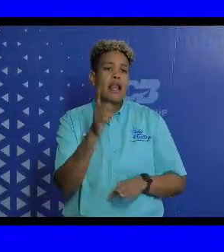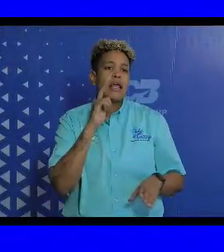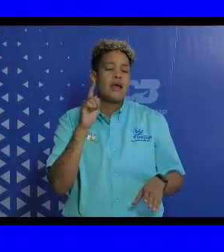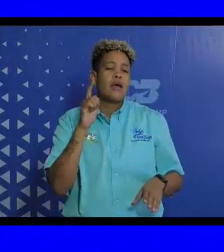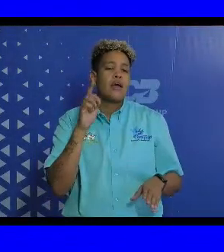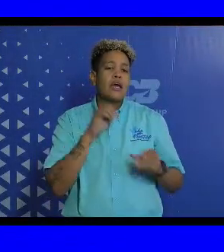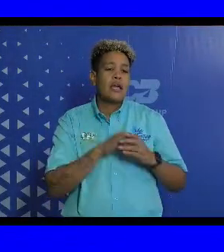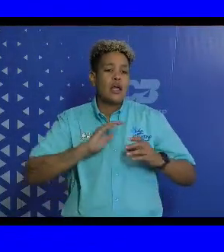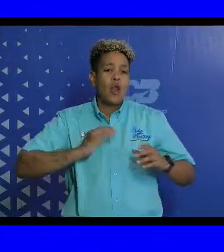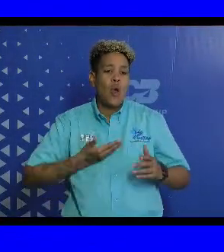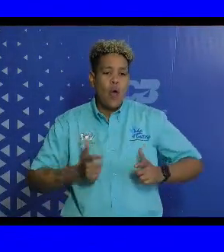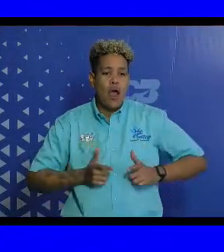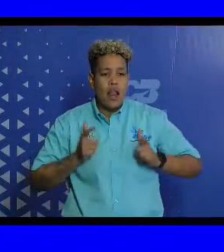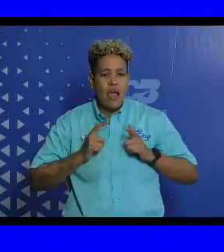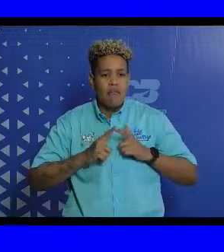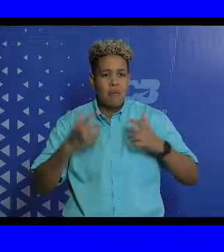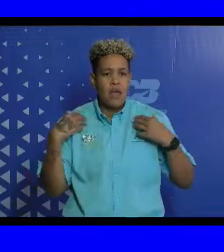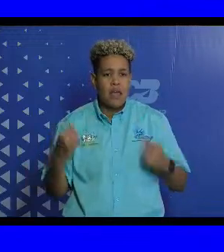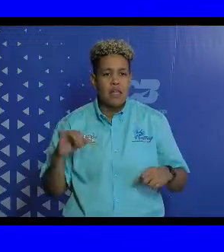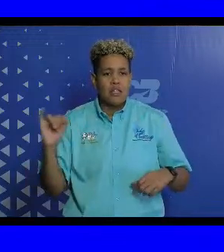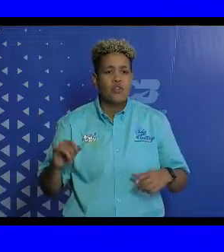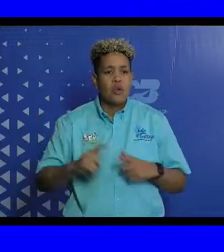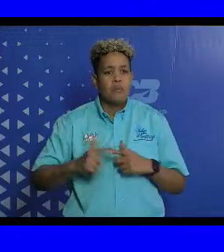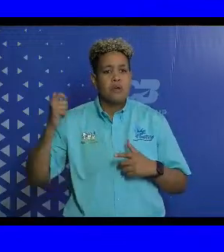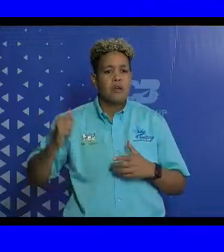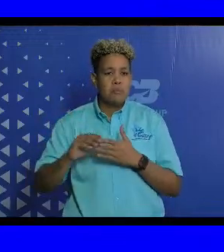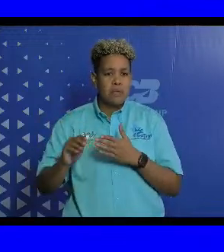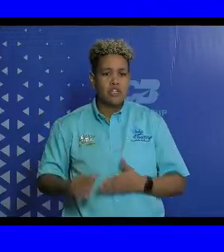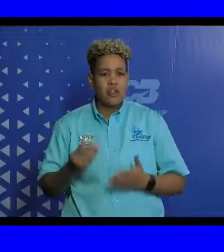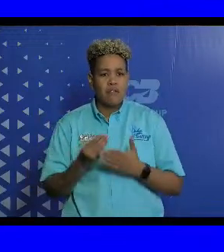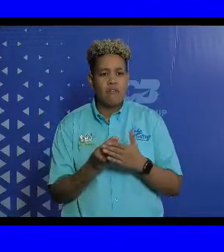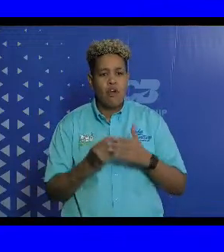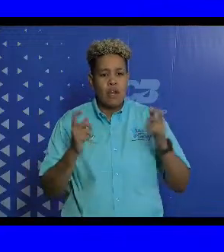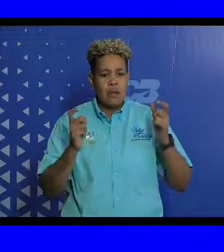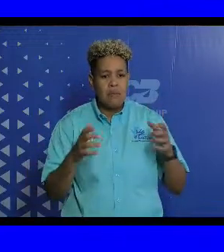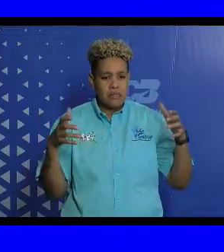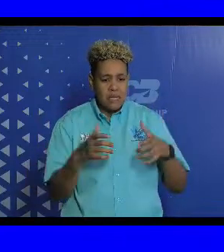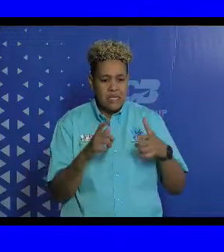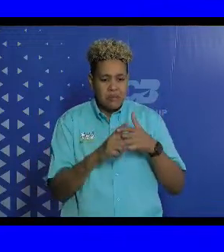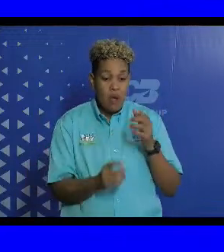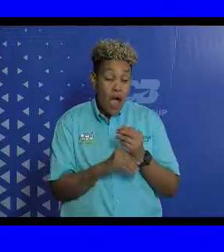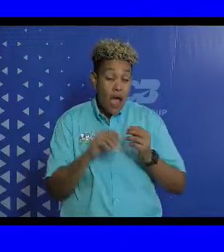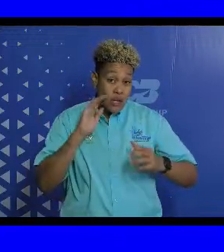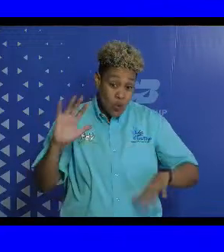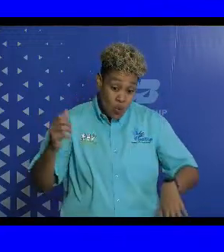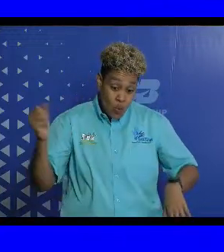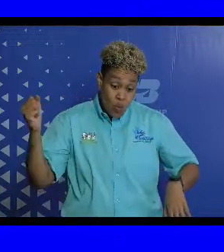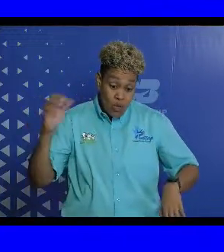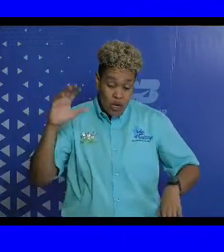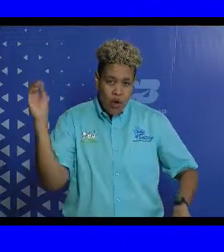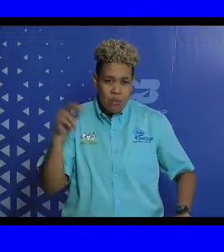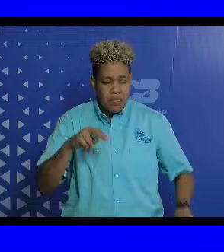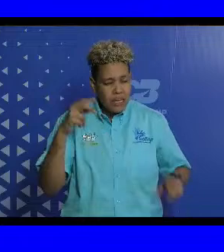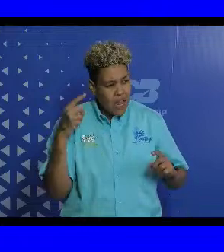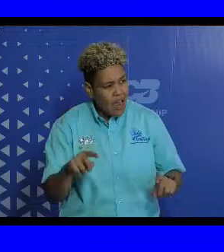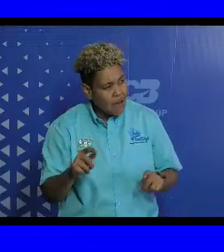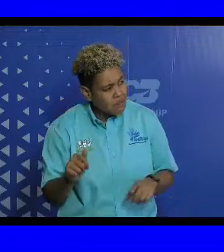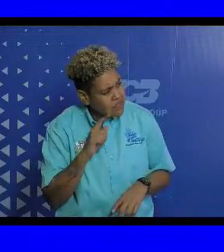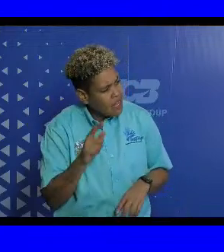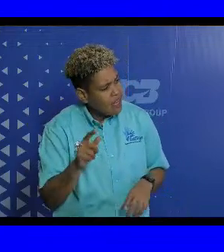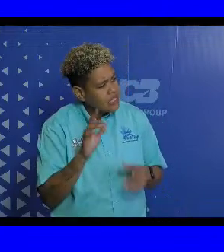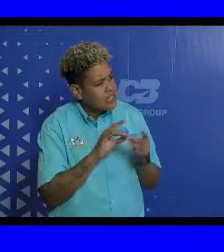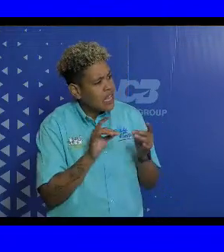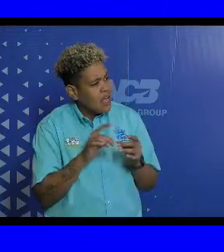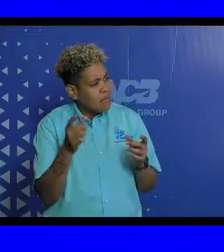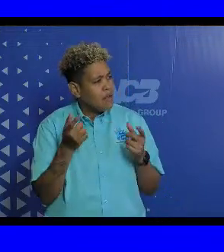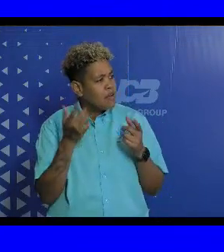only in our life and health insurance and pension fund management segment and in the holding company. The restatement